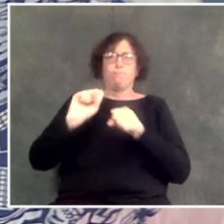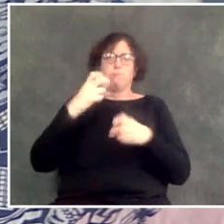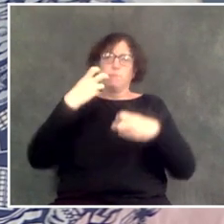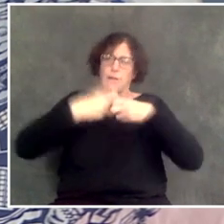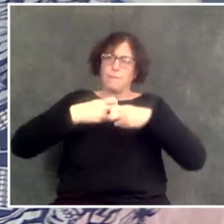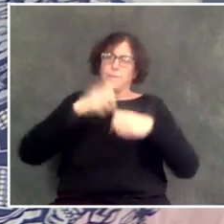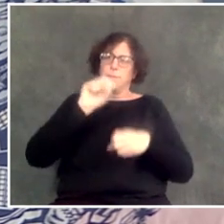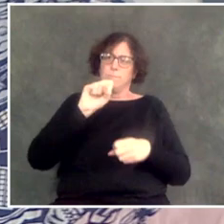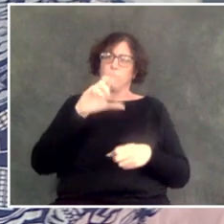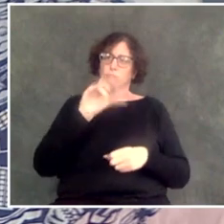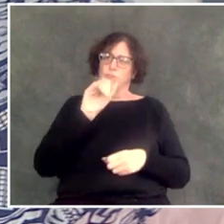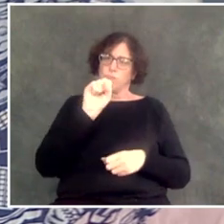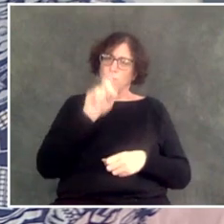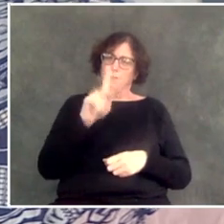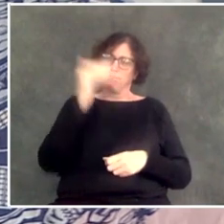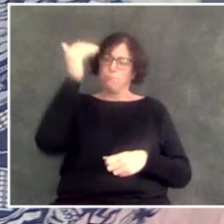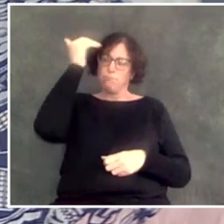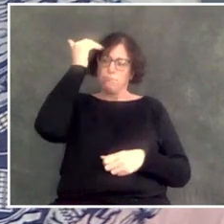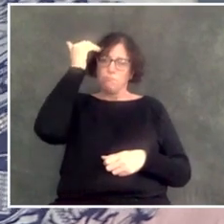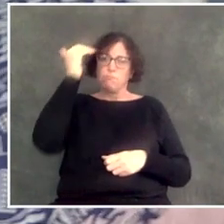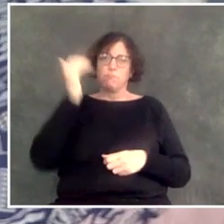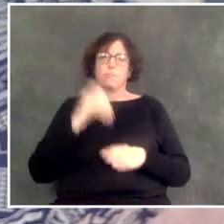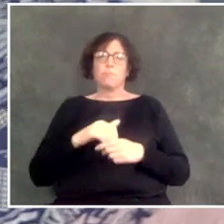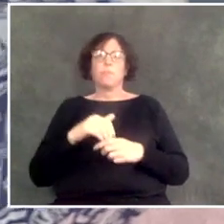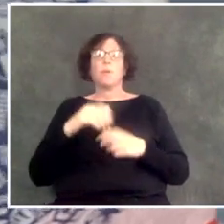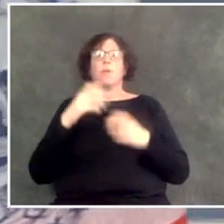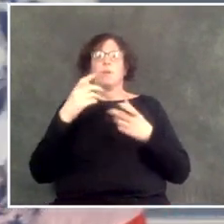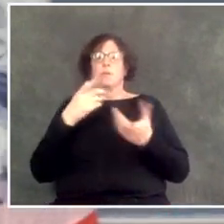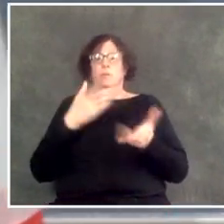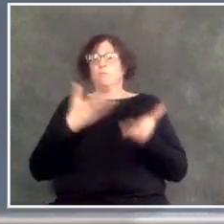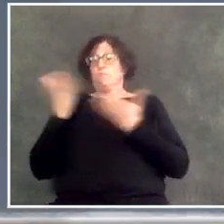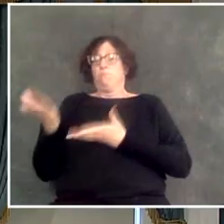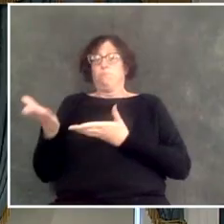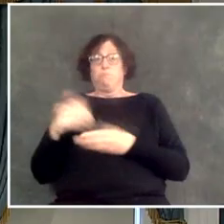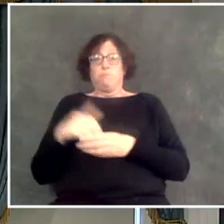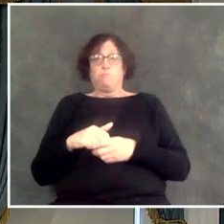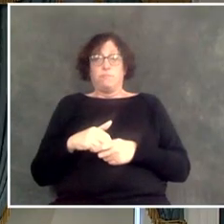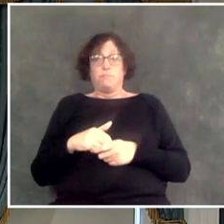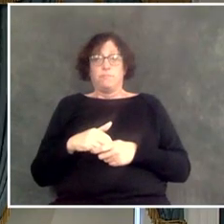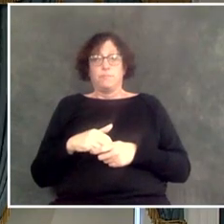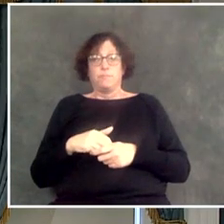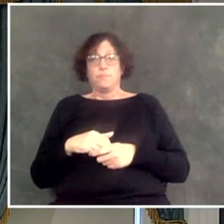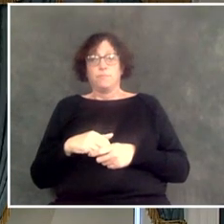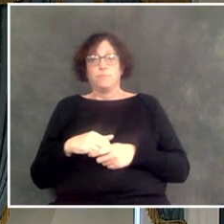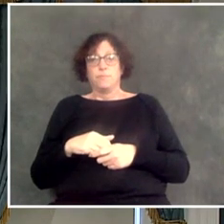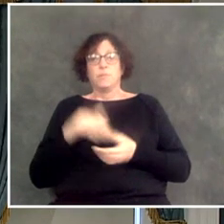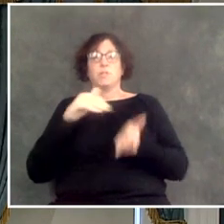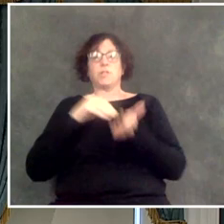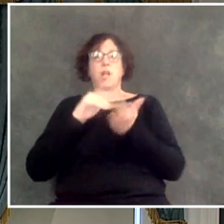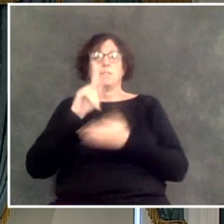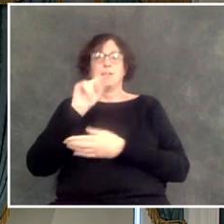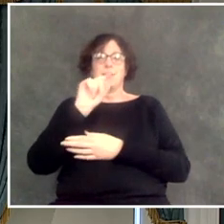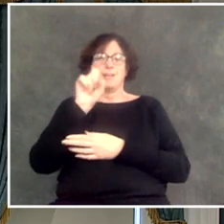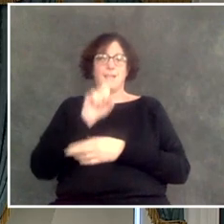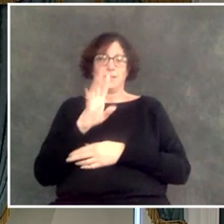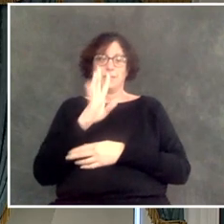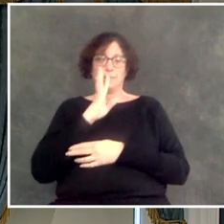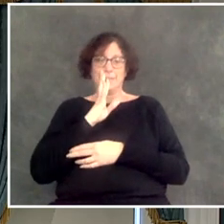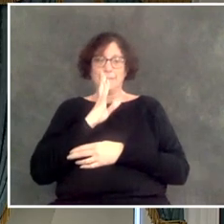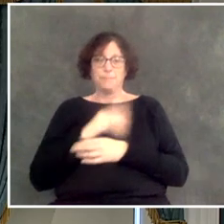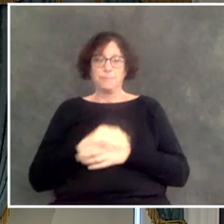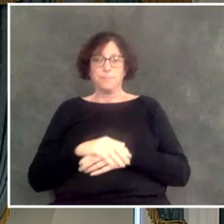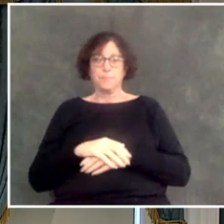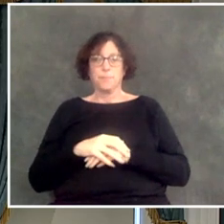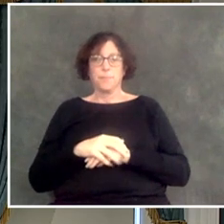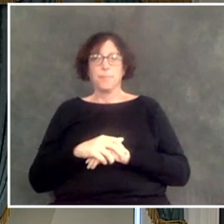good. Dr. Katz, you want to jump in first? Mr. Mayor, I can assure you Health and Hospital is full of heroic doctors and